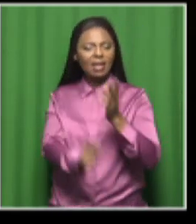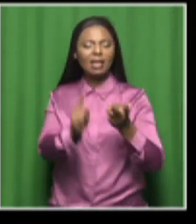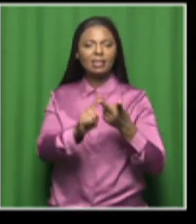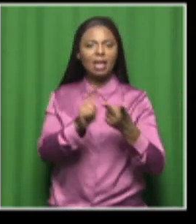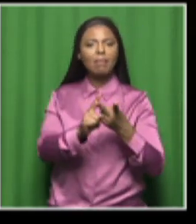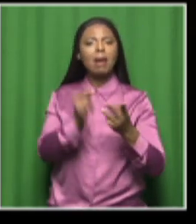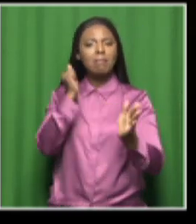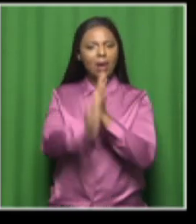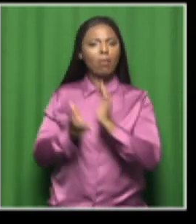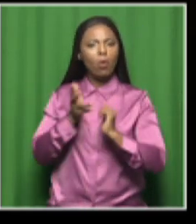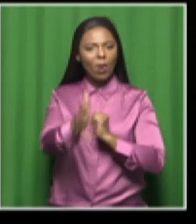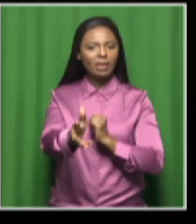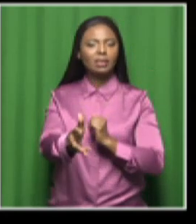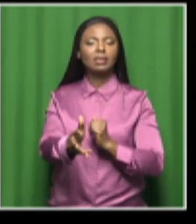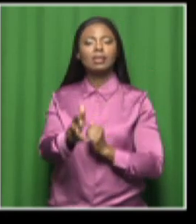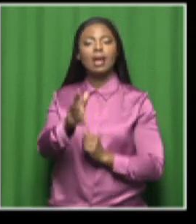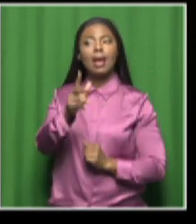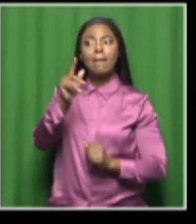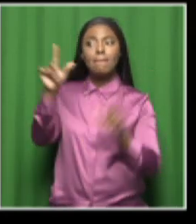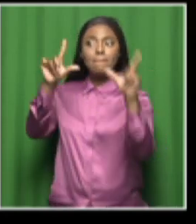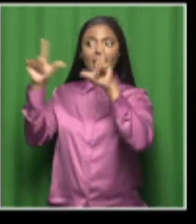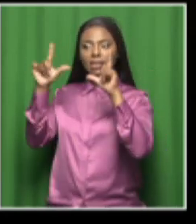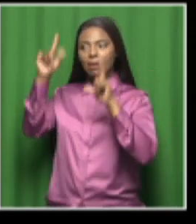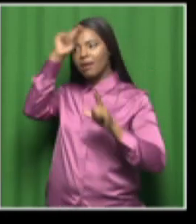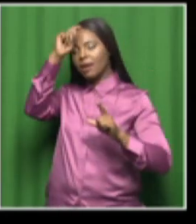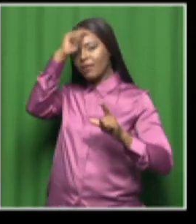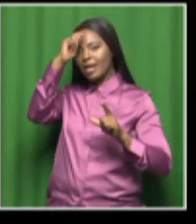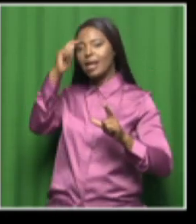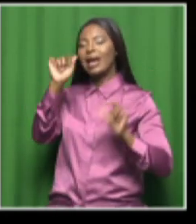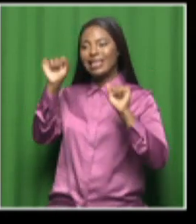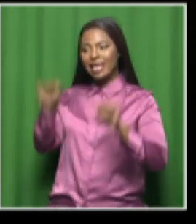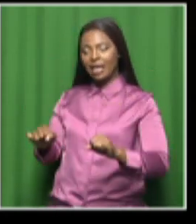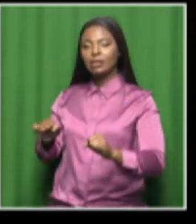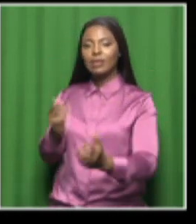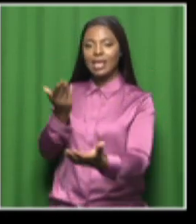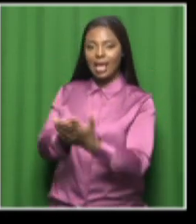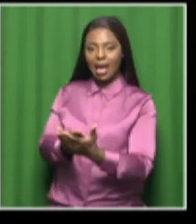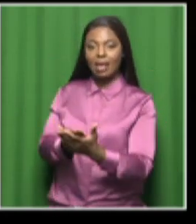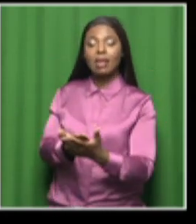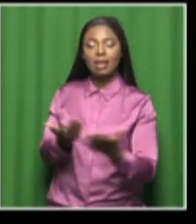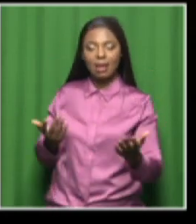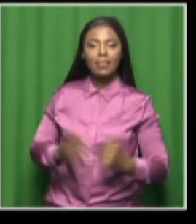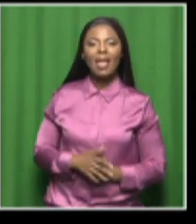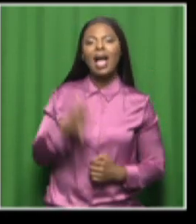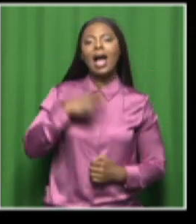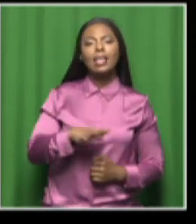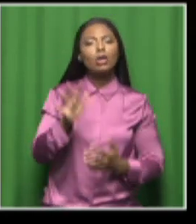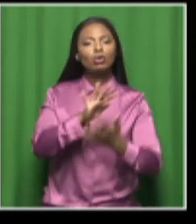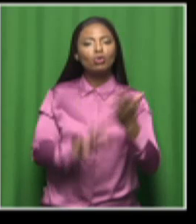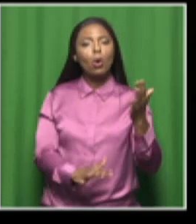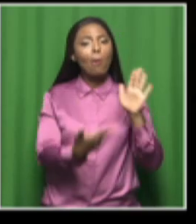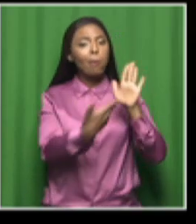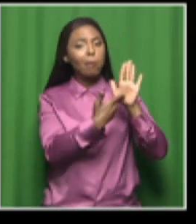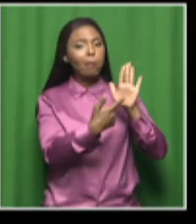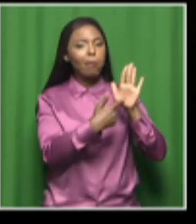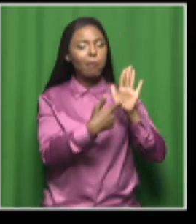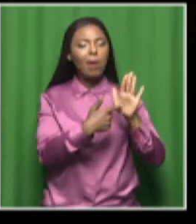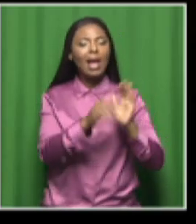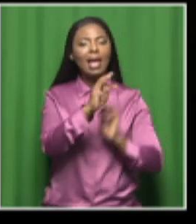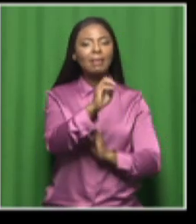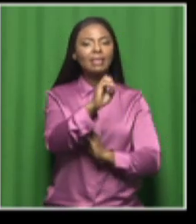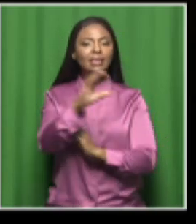murder. That picture of Bafana, yes, we can. And another interesting story there, MEC Dunga blasted over